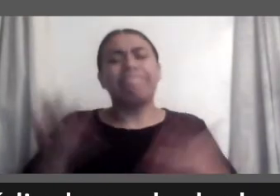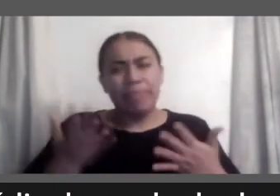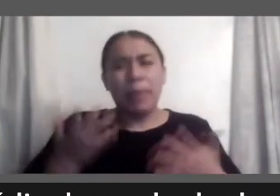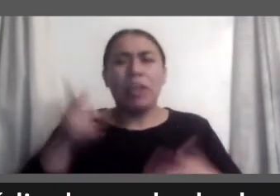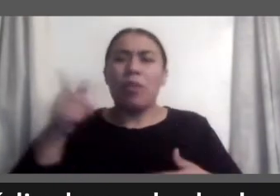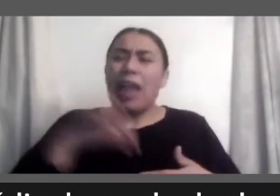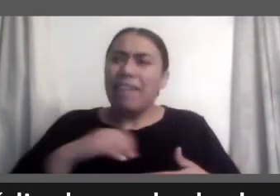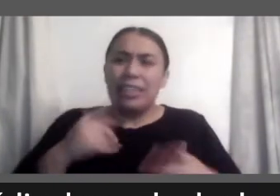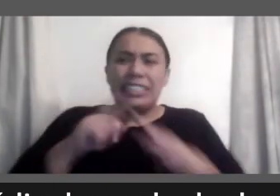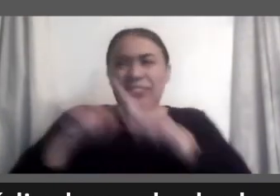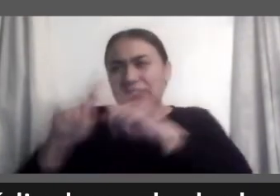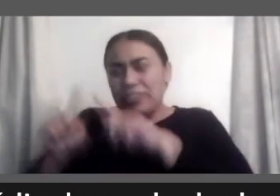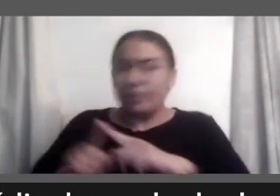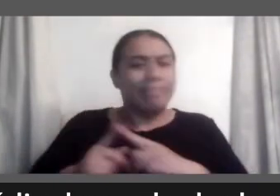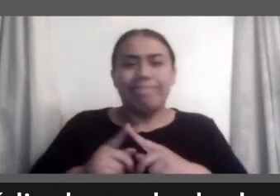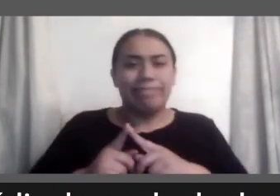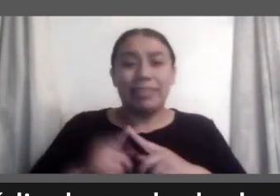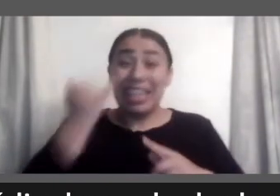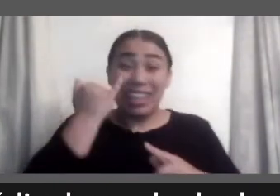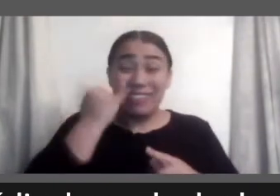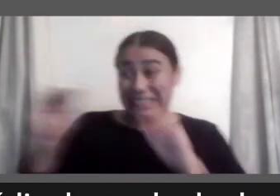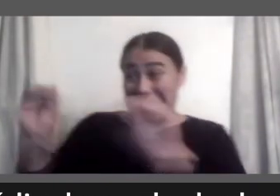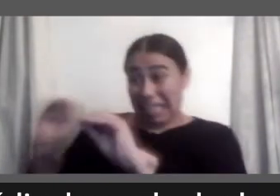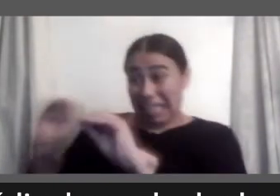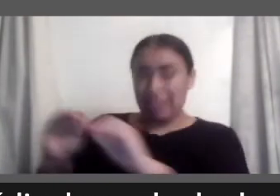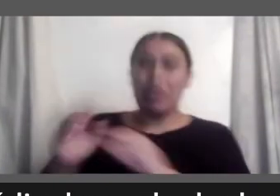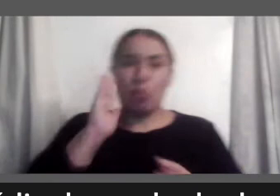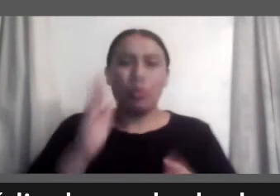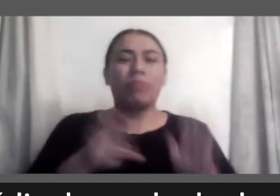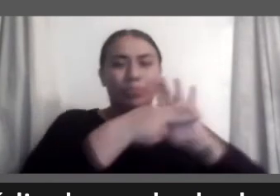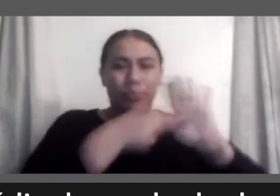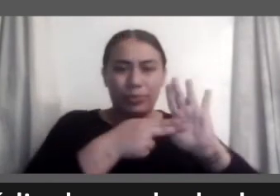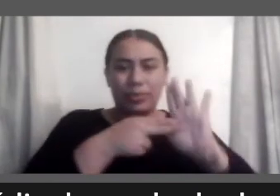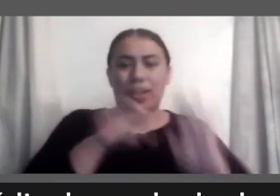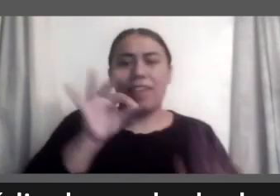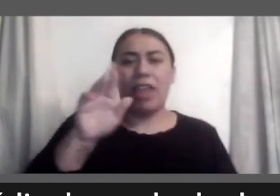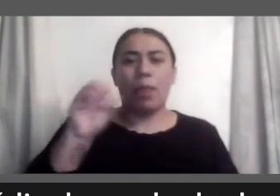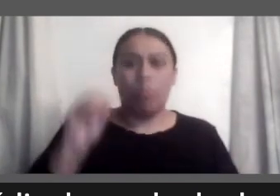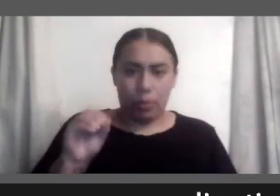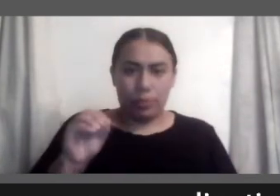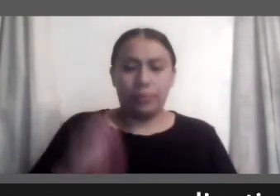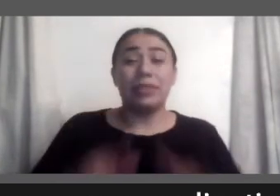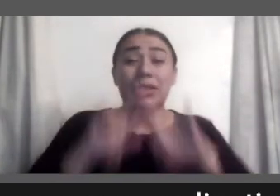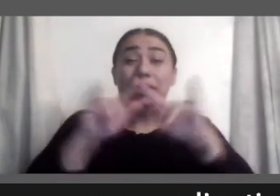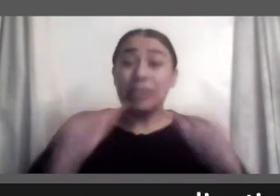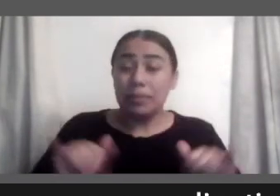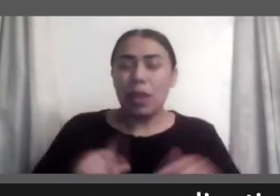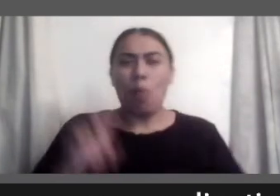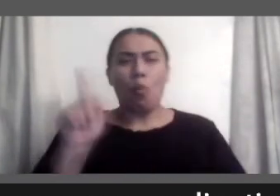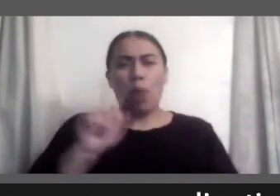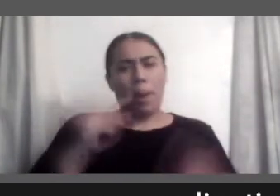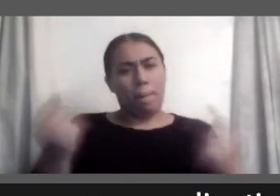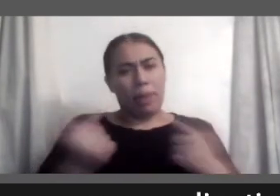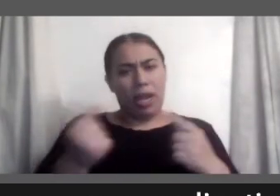Not only do patients use medical cannabis for the physical pain, but also for the anxiety of suffering from that pain and